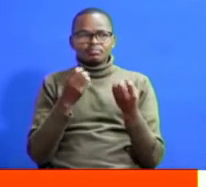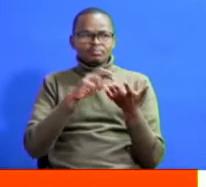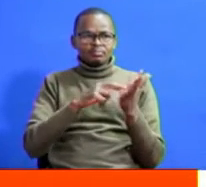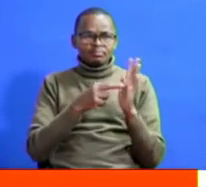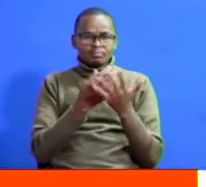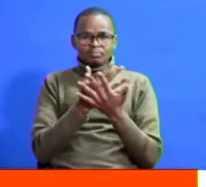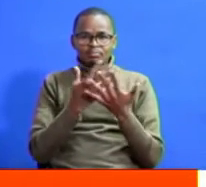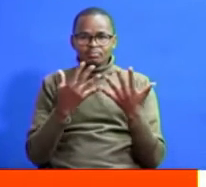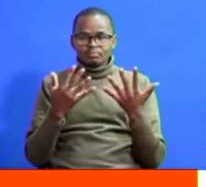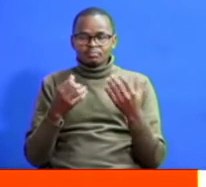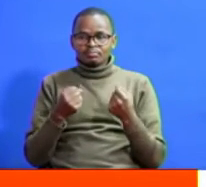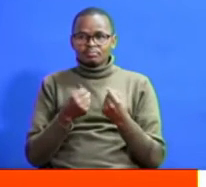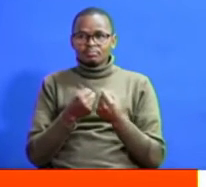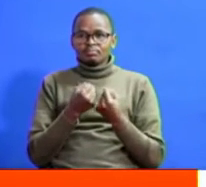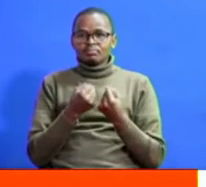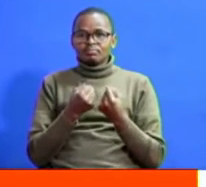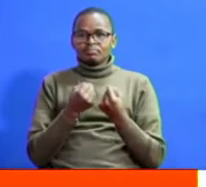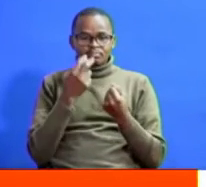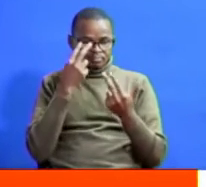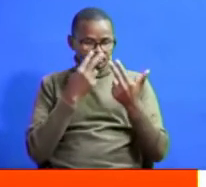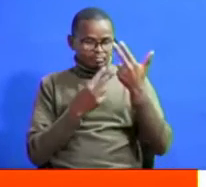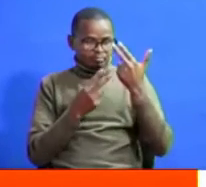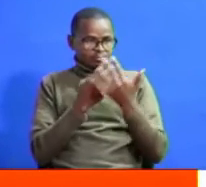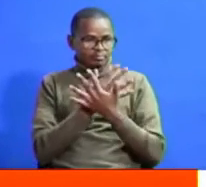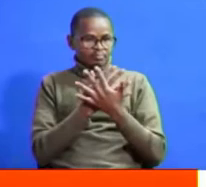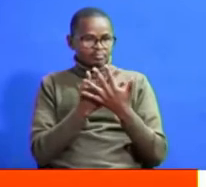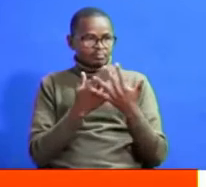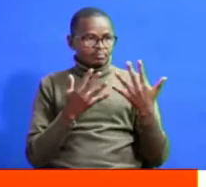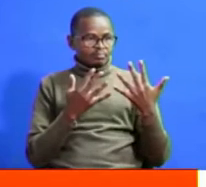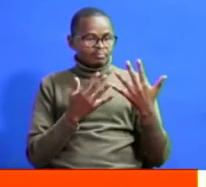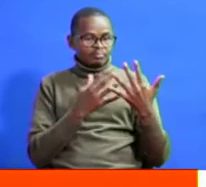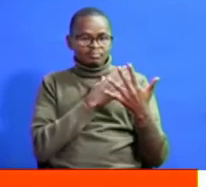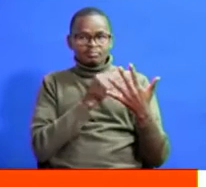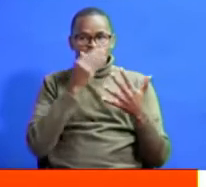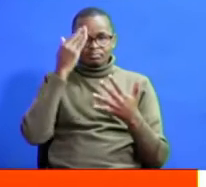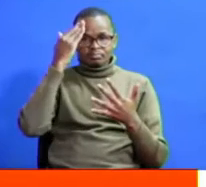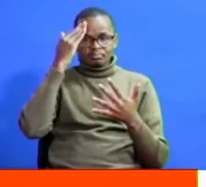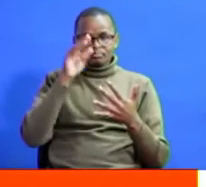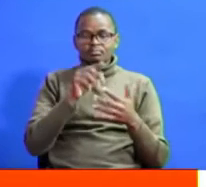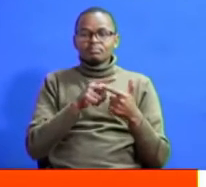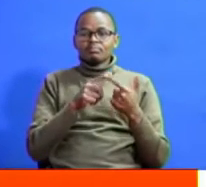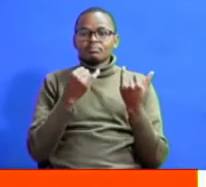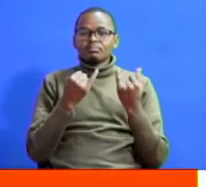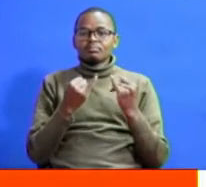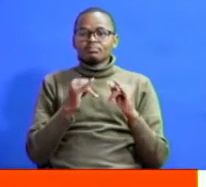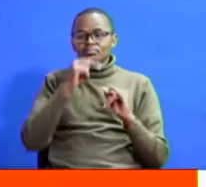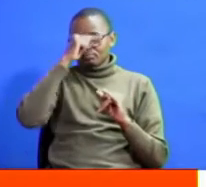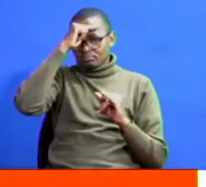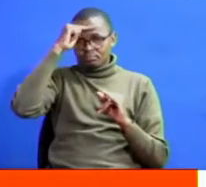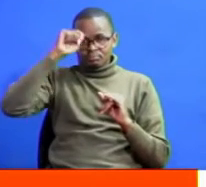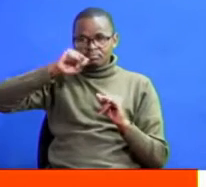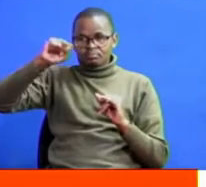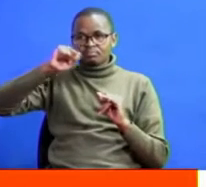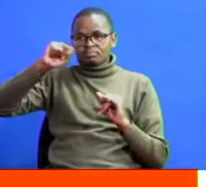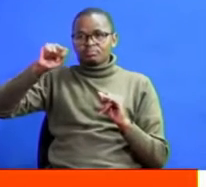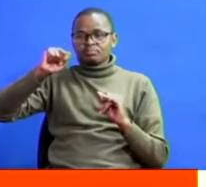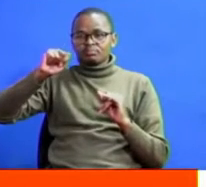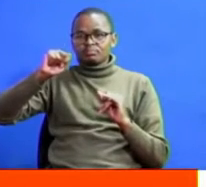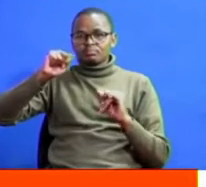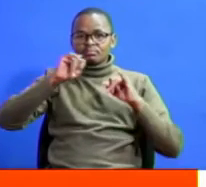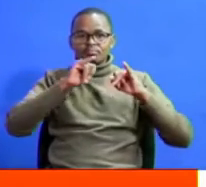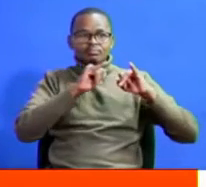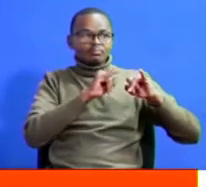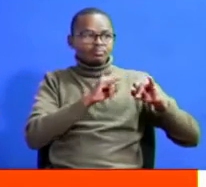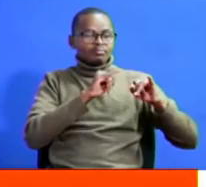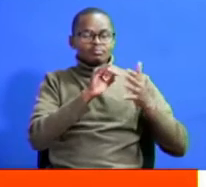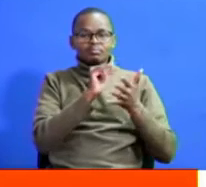things that were happening in their watch. They are things that were happening and they knew them. But now, because of politics of convenience,